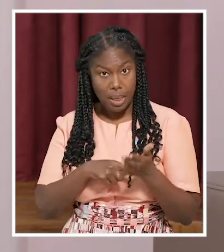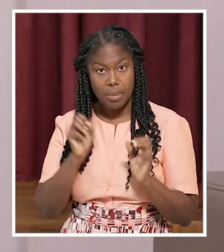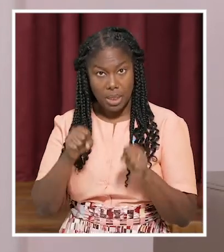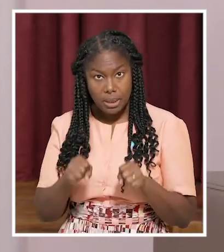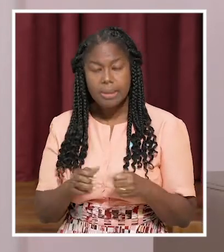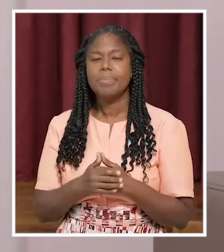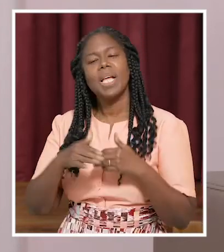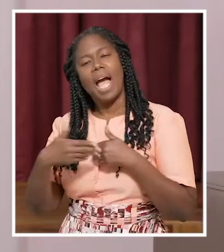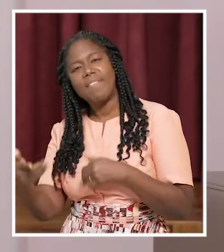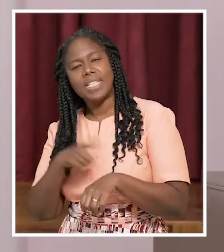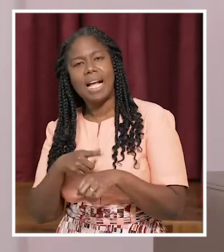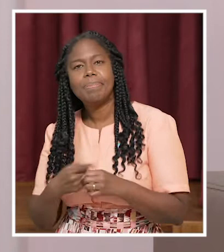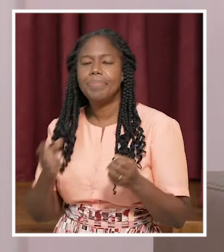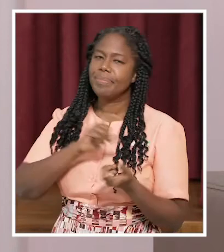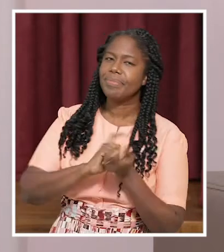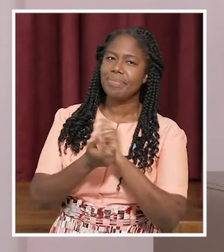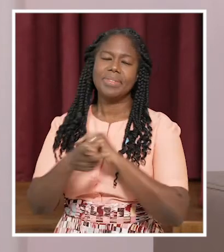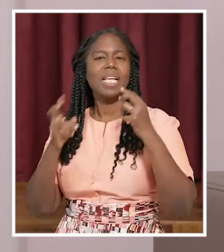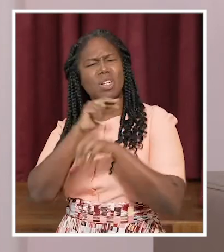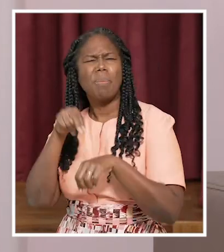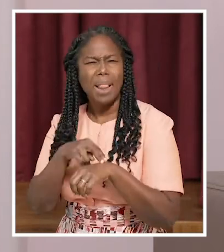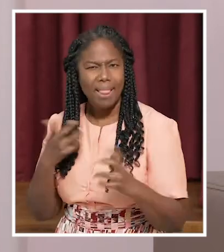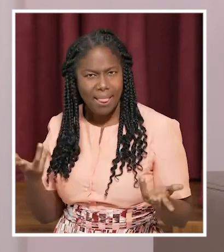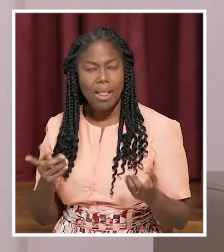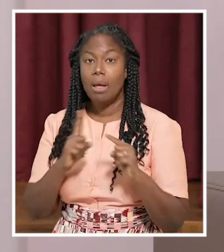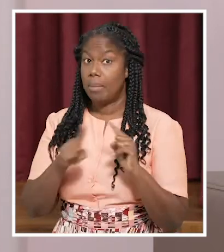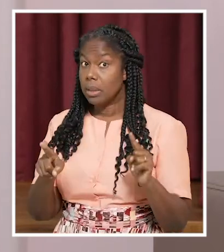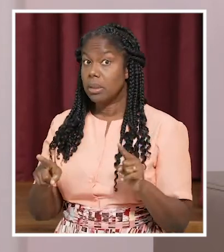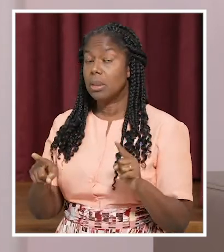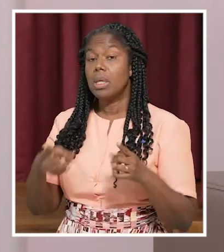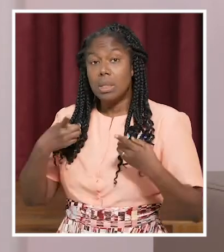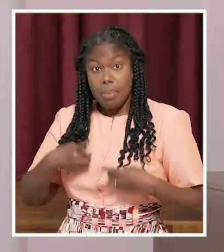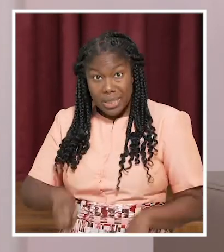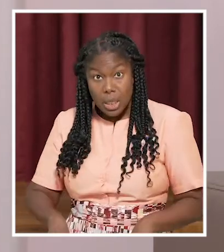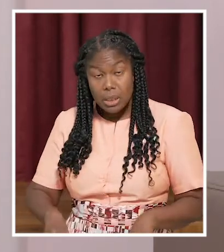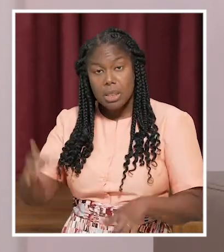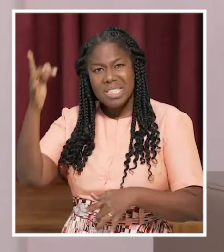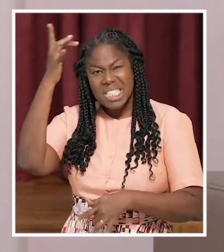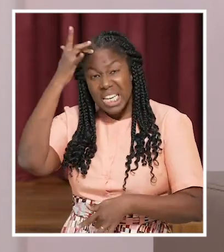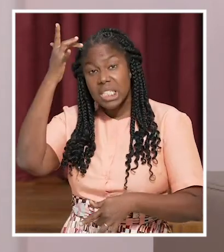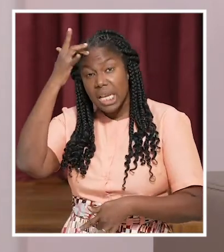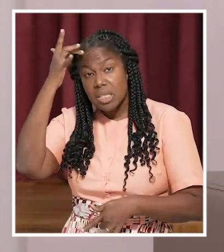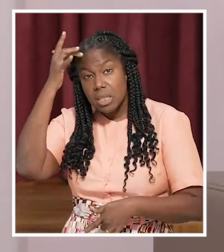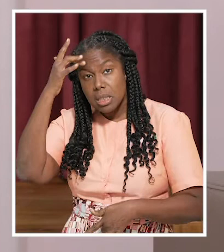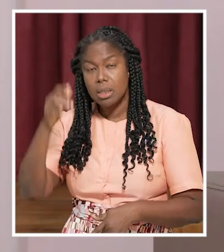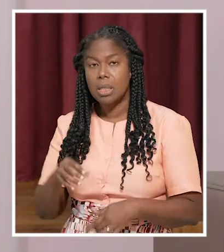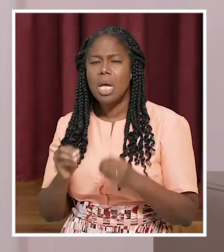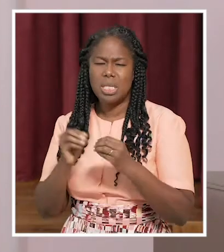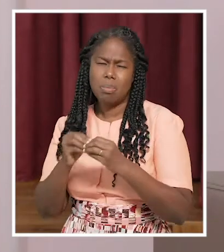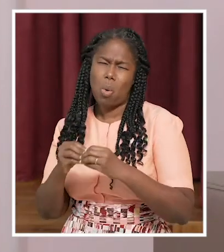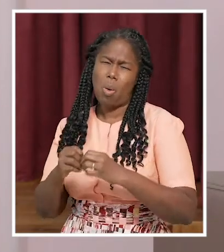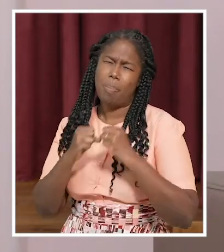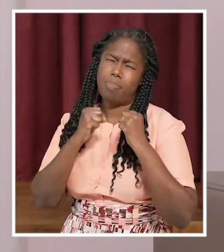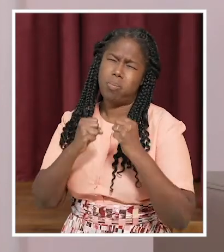normal. The illness that we call depression is something much more intense than that. This person is depressed, is